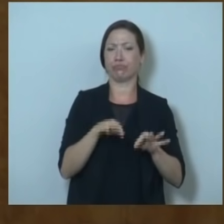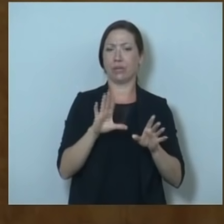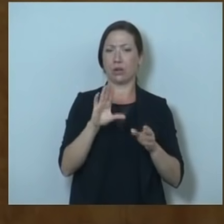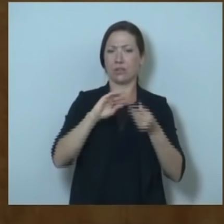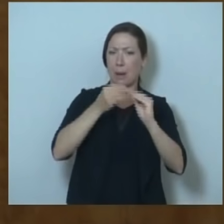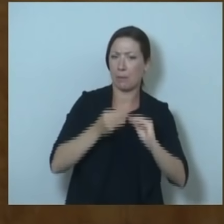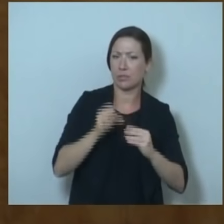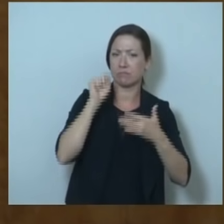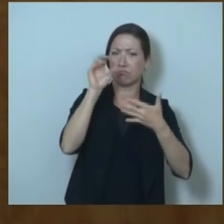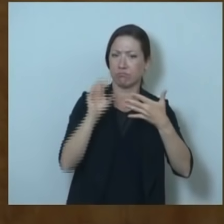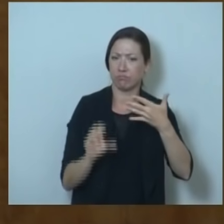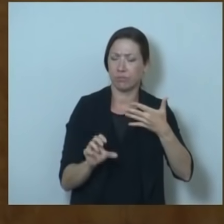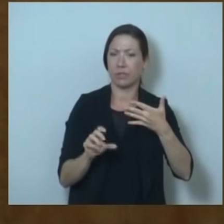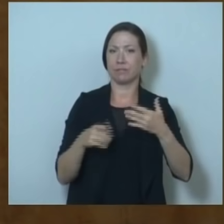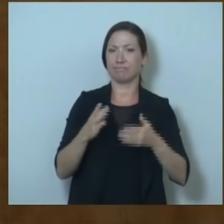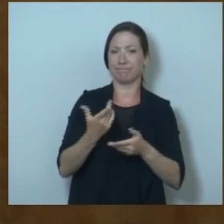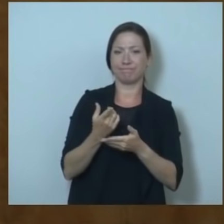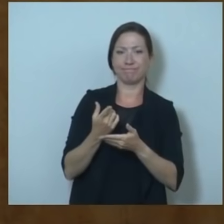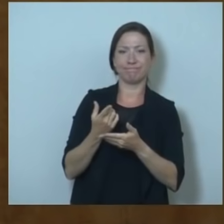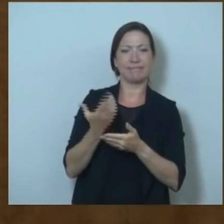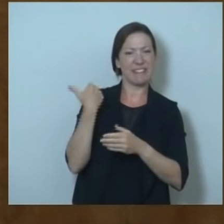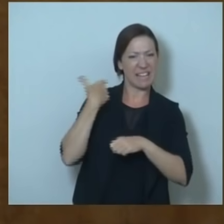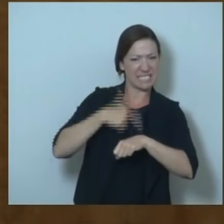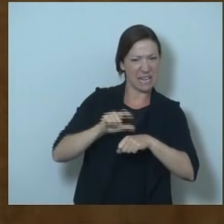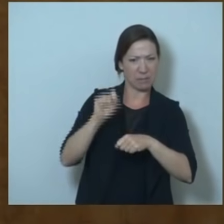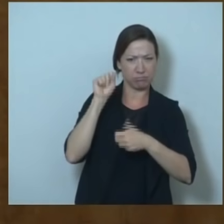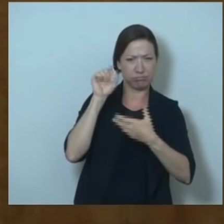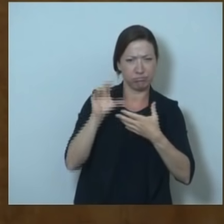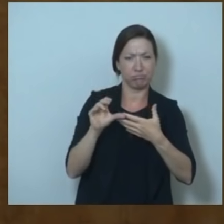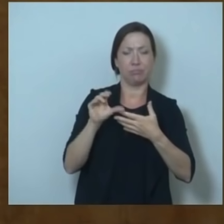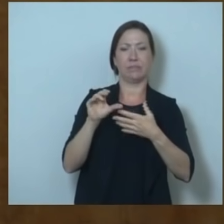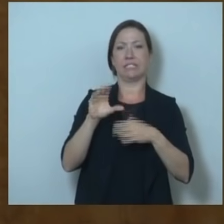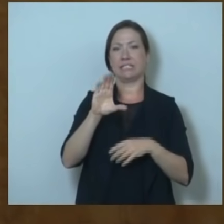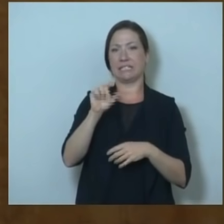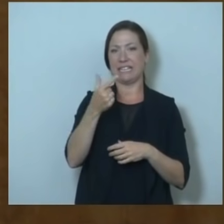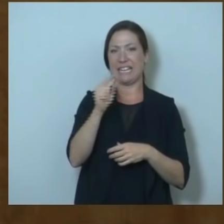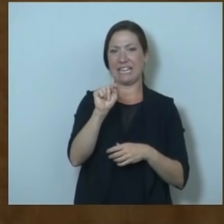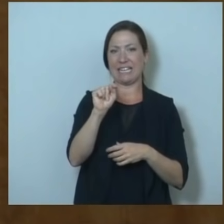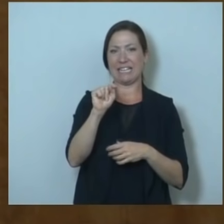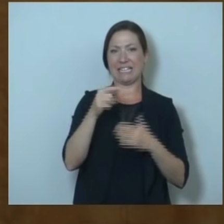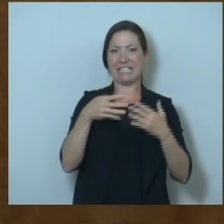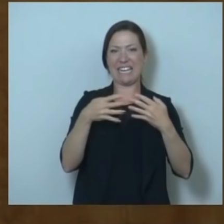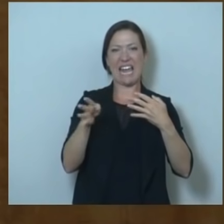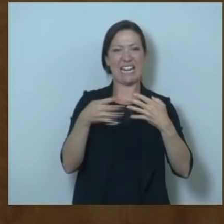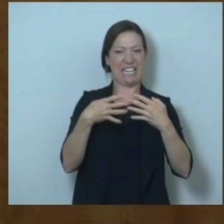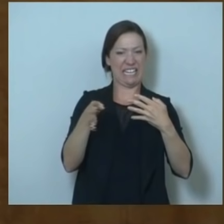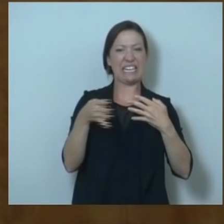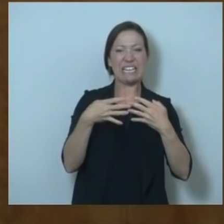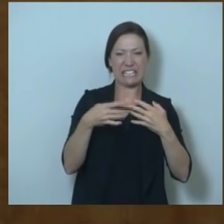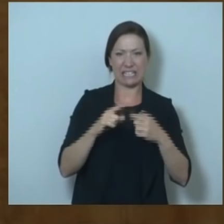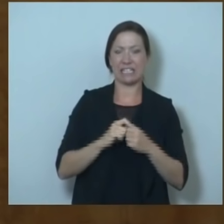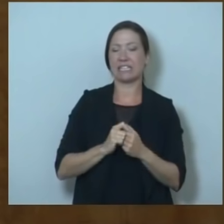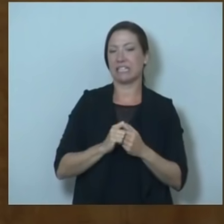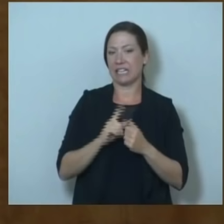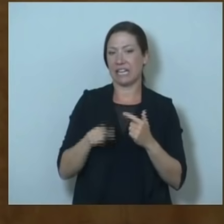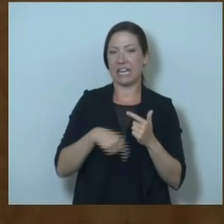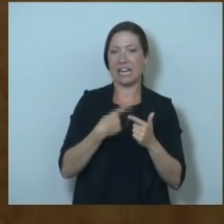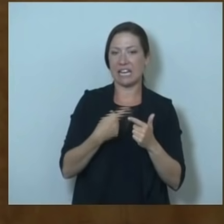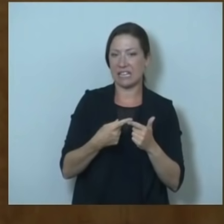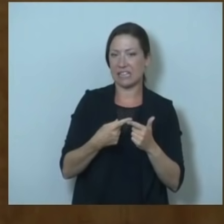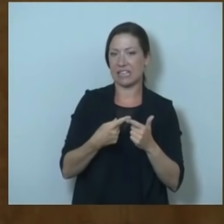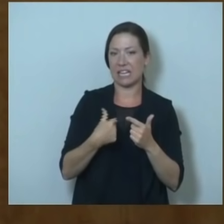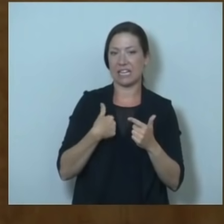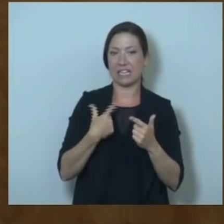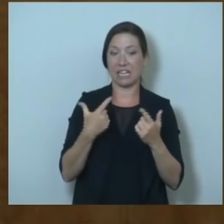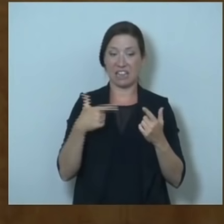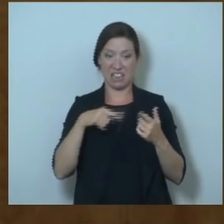last time, and then spend a little bit of time on the spread of the disease, which is not trending this week in the way we were